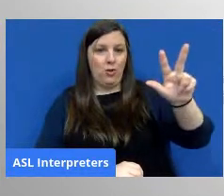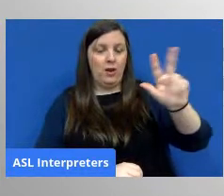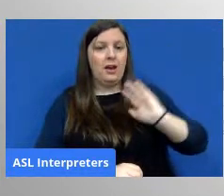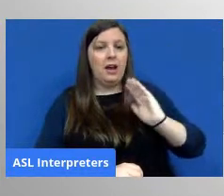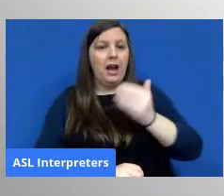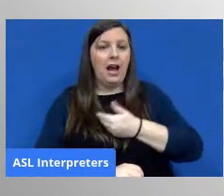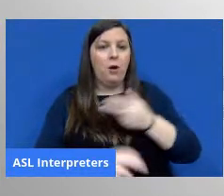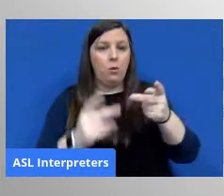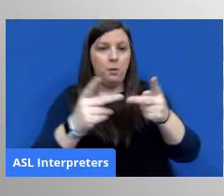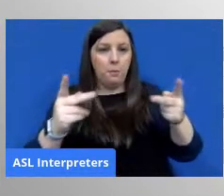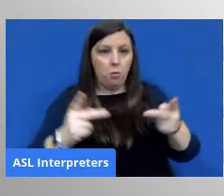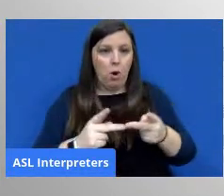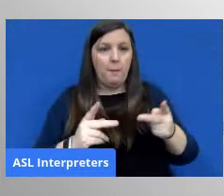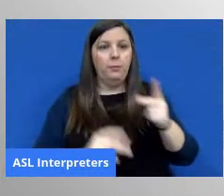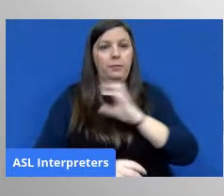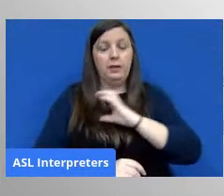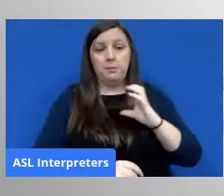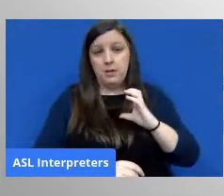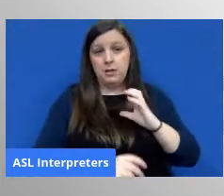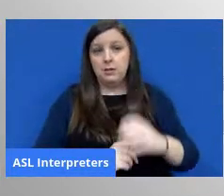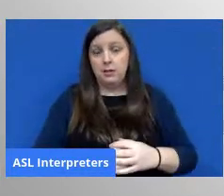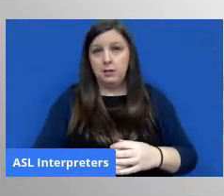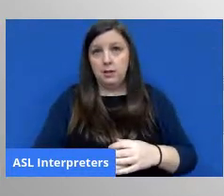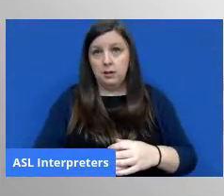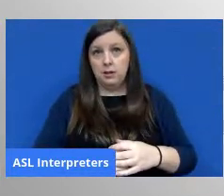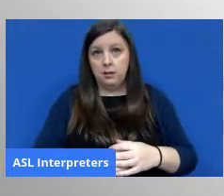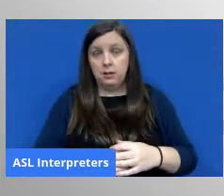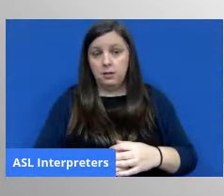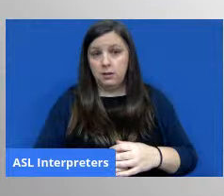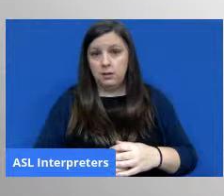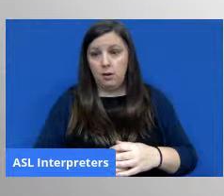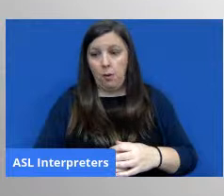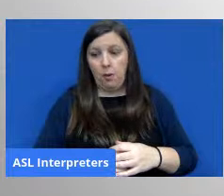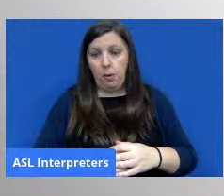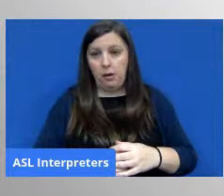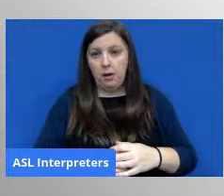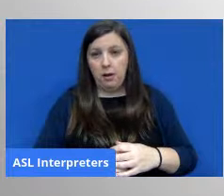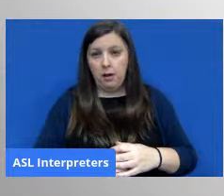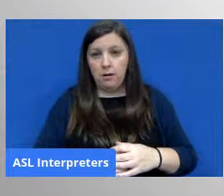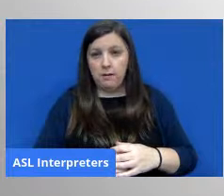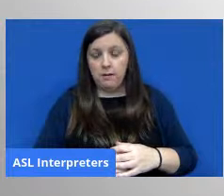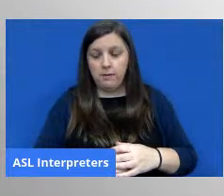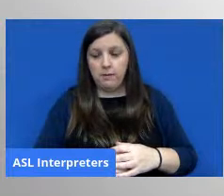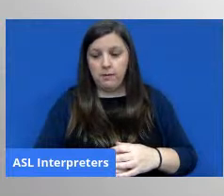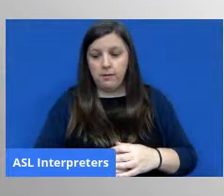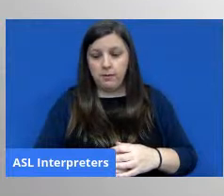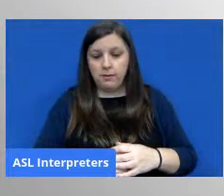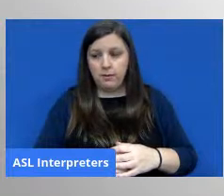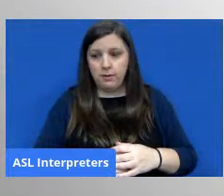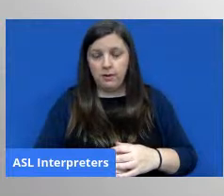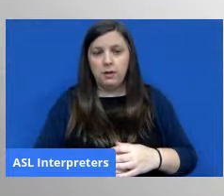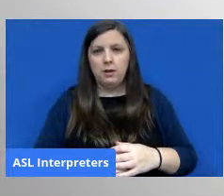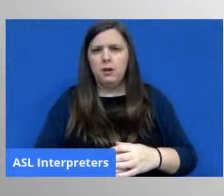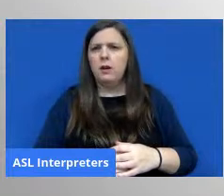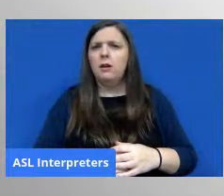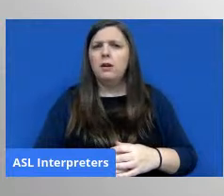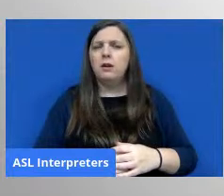property committee. And I don't think we have a property committee, but Ms. Davis and